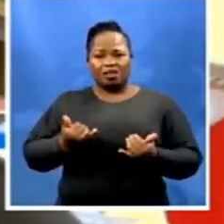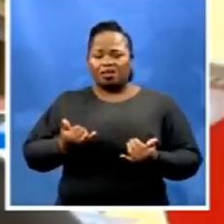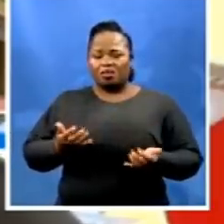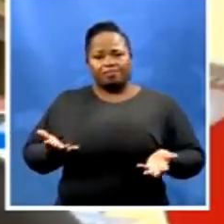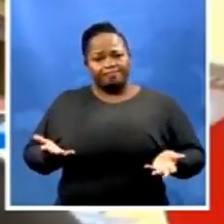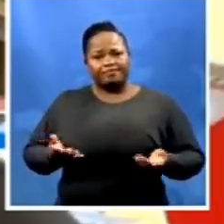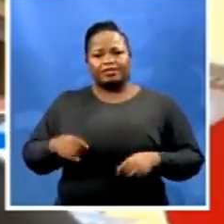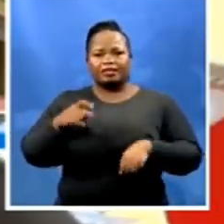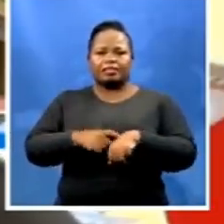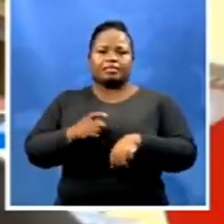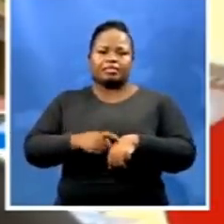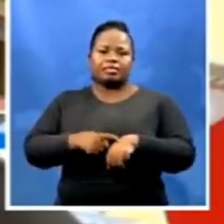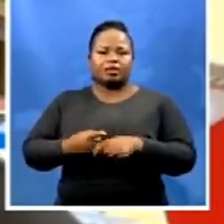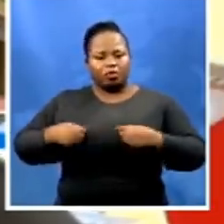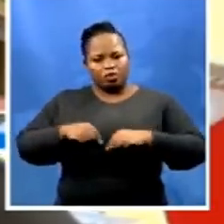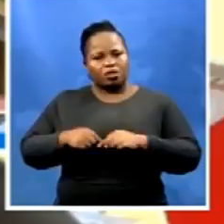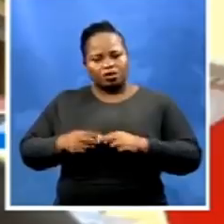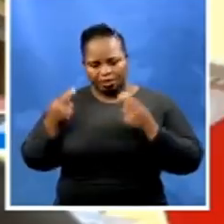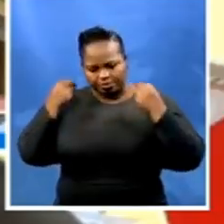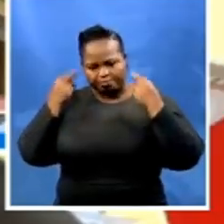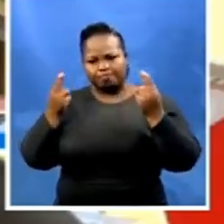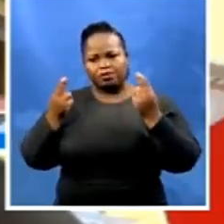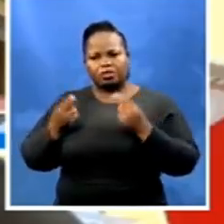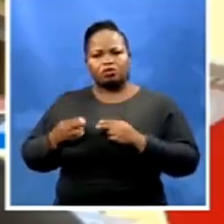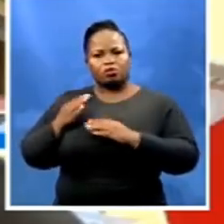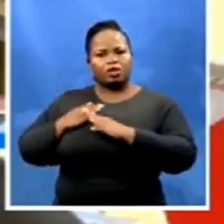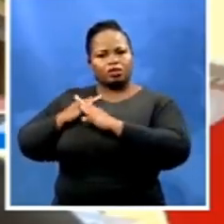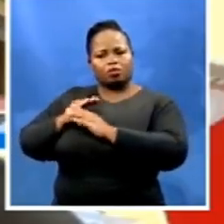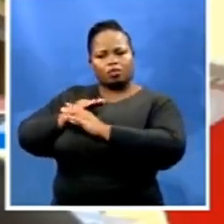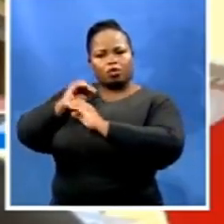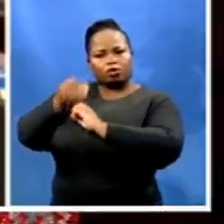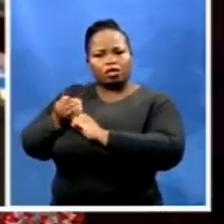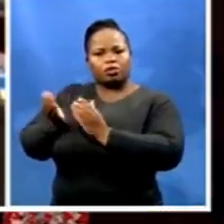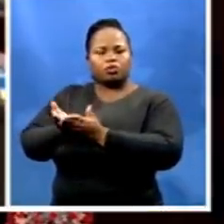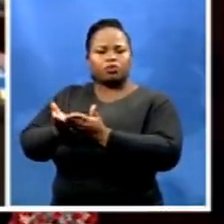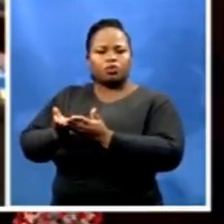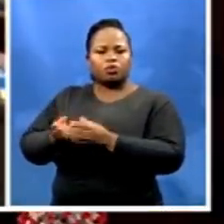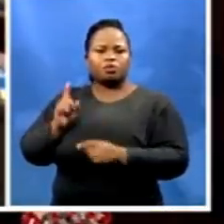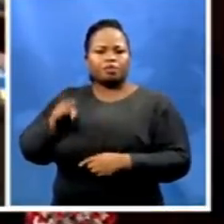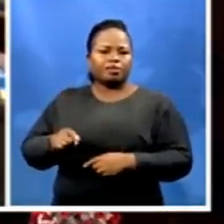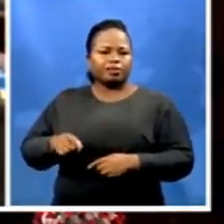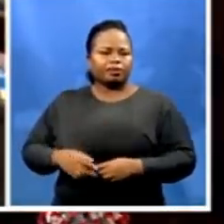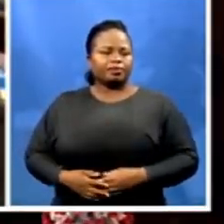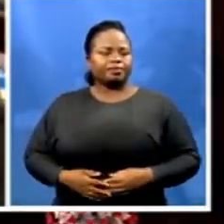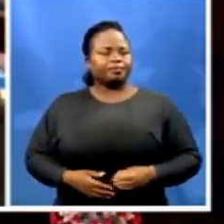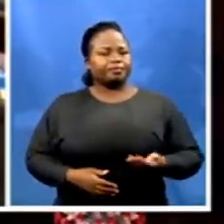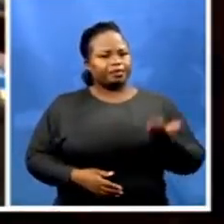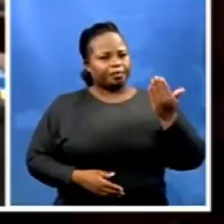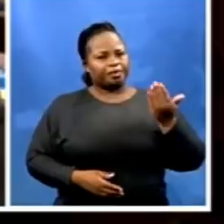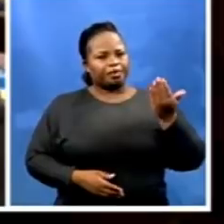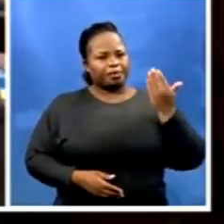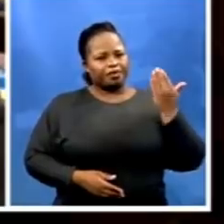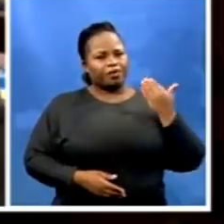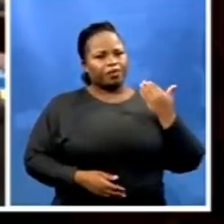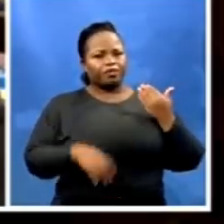and defend the schools and defend the future of our nation. Look, in the past, I remember you have said or issued a warning to